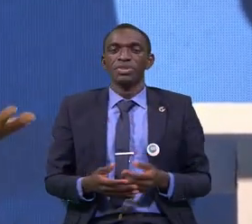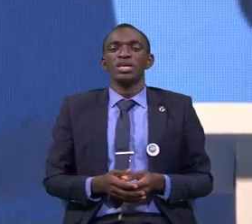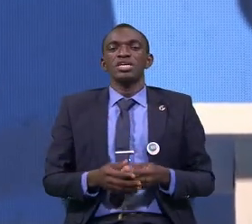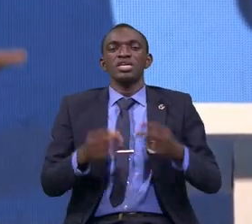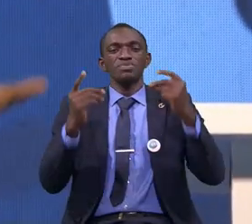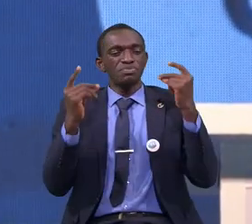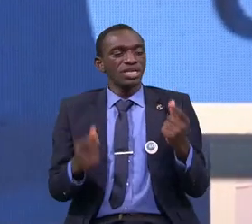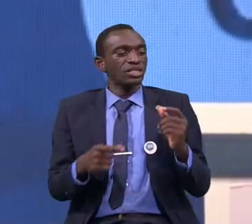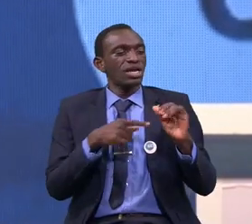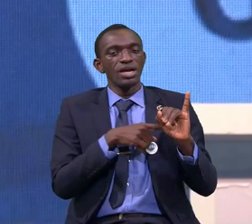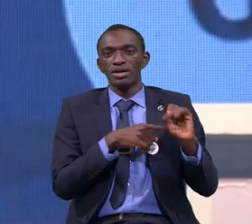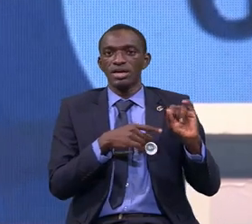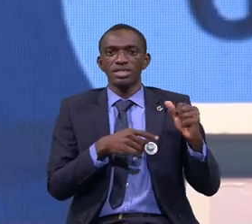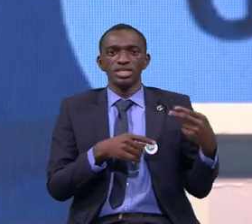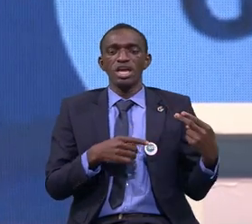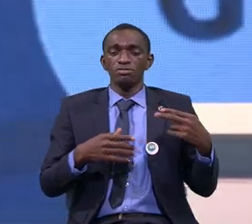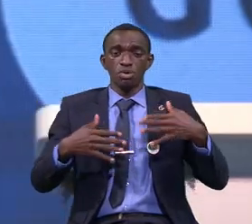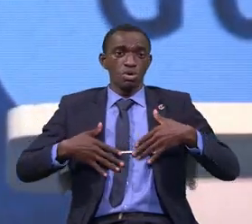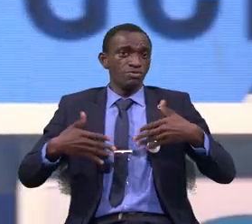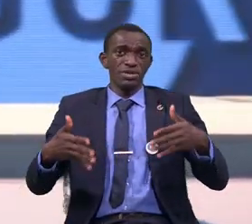Immediately, an angel flew to me.